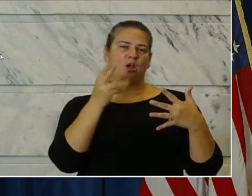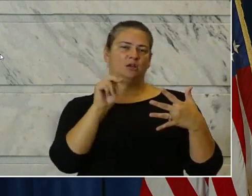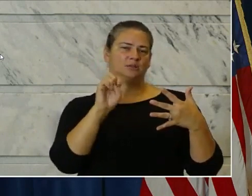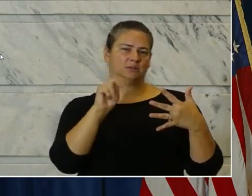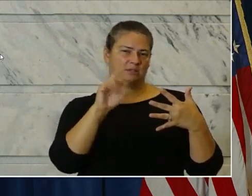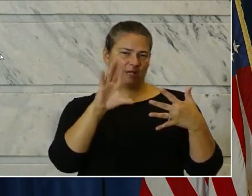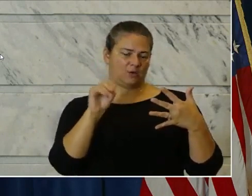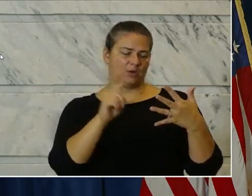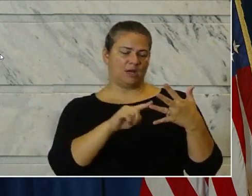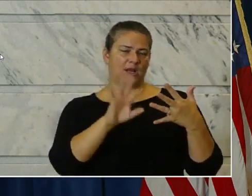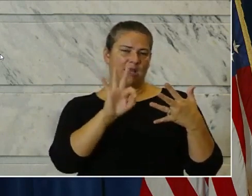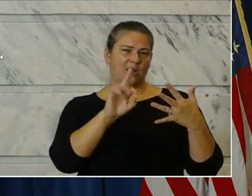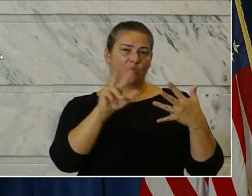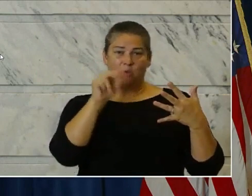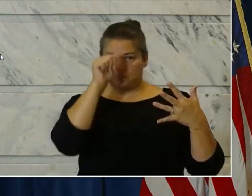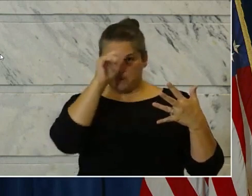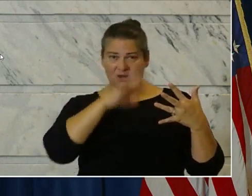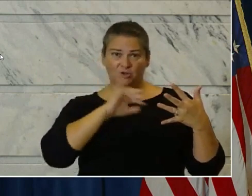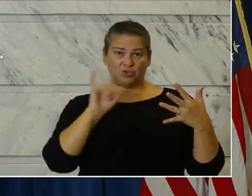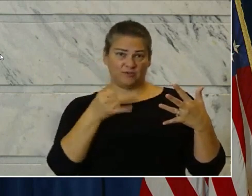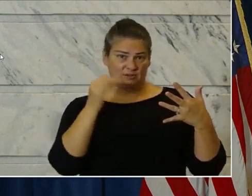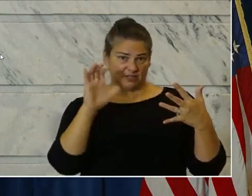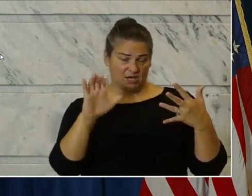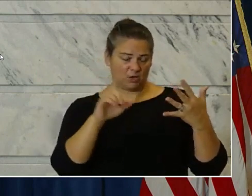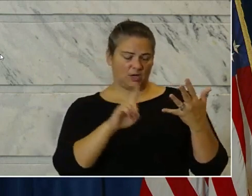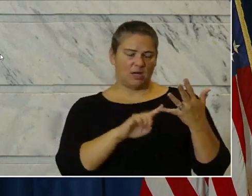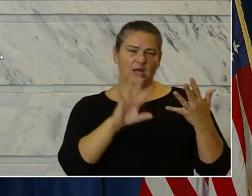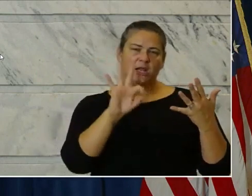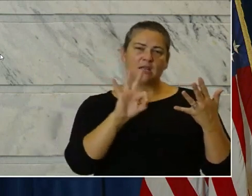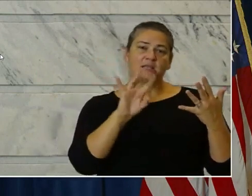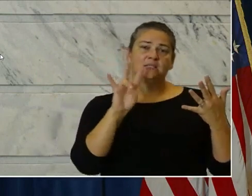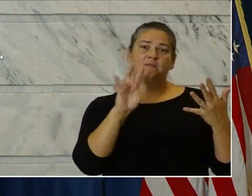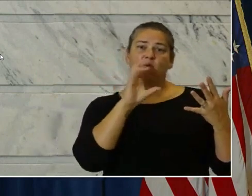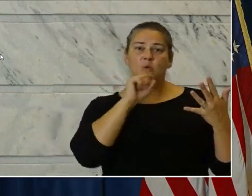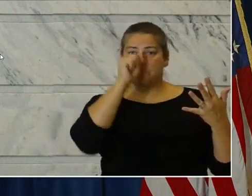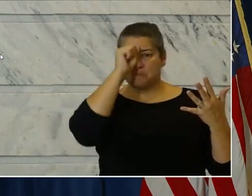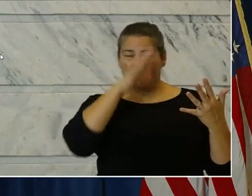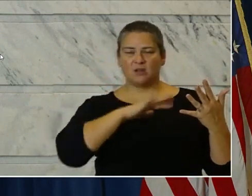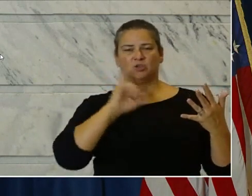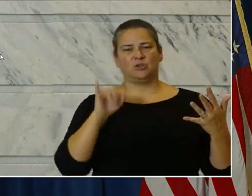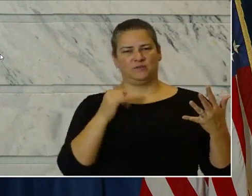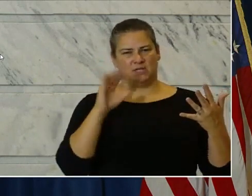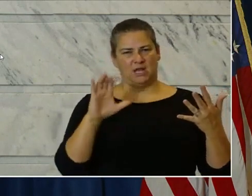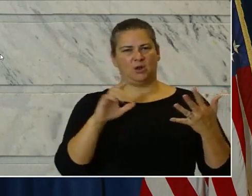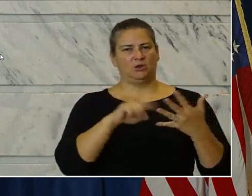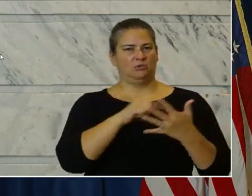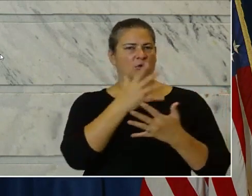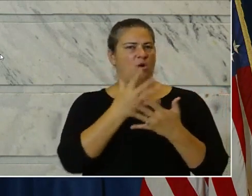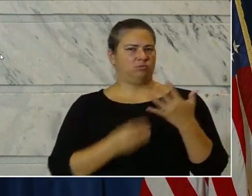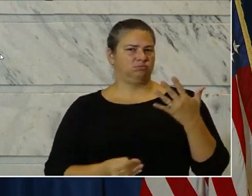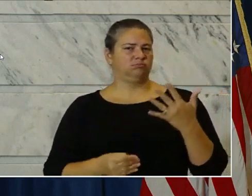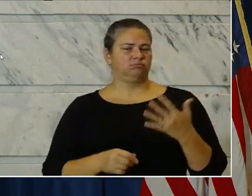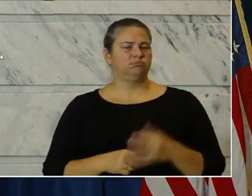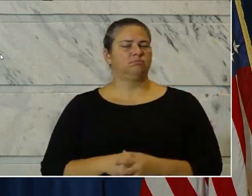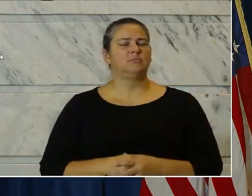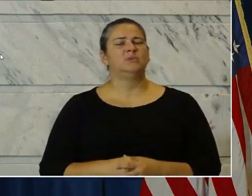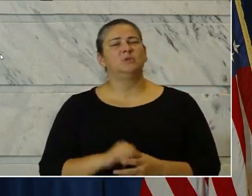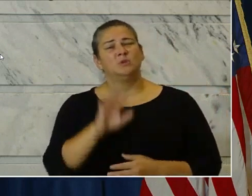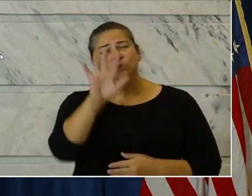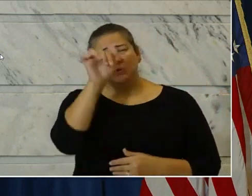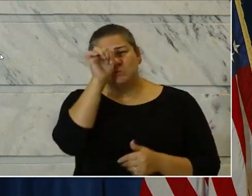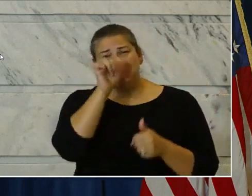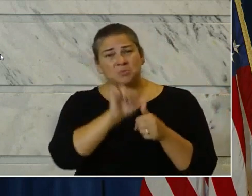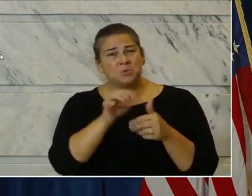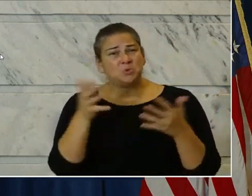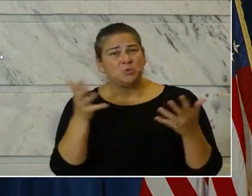a 93-year-old man from Jefferson, and a 97-year-old man from Jefferson. Let's remember, those